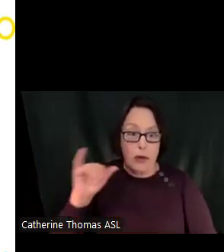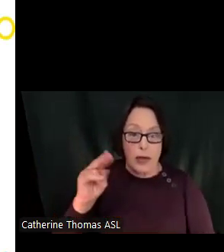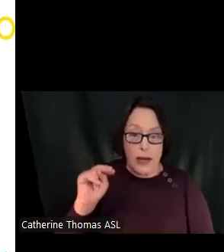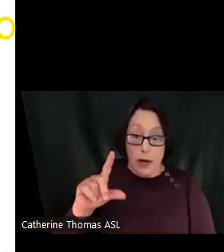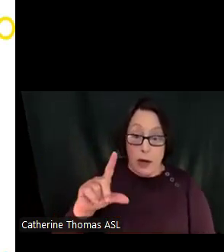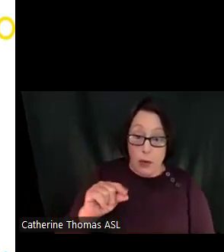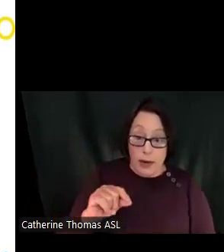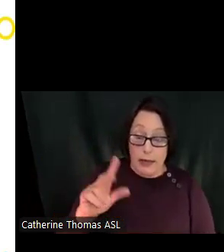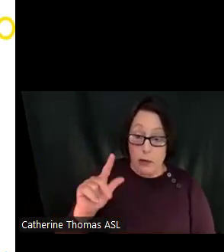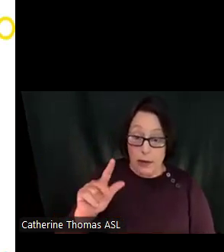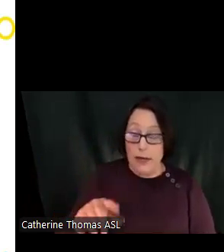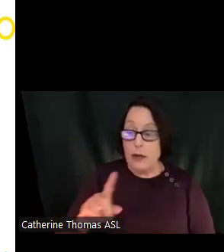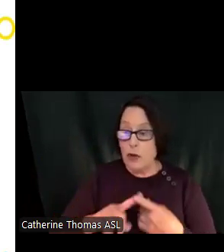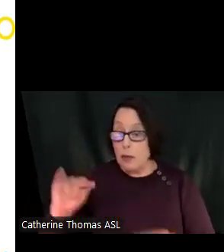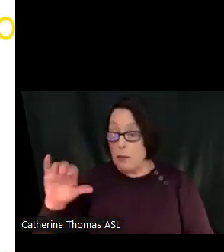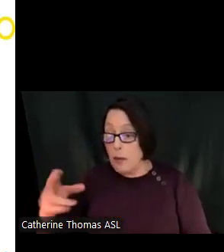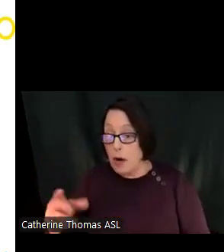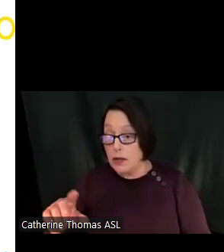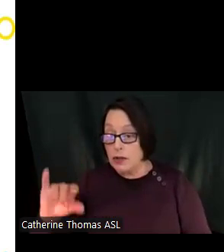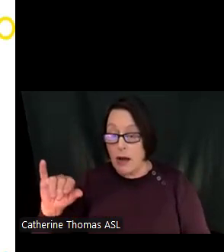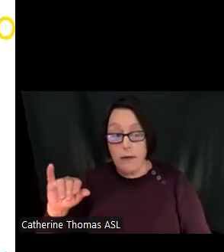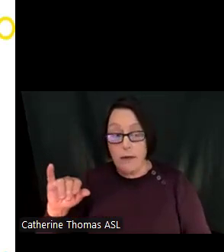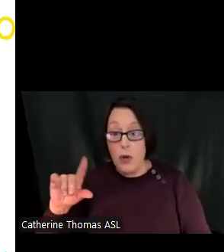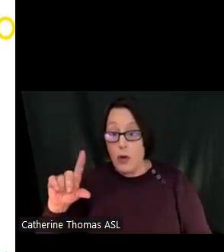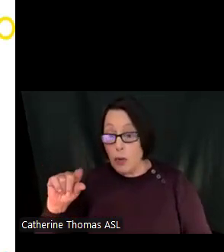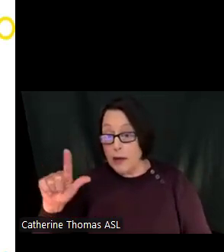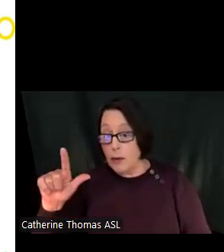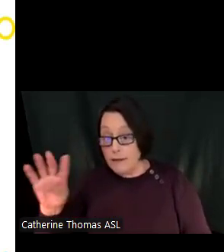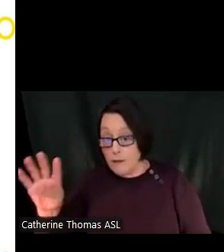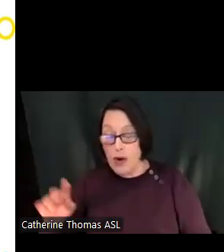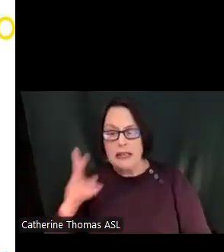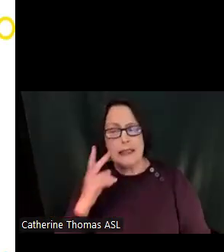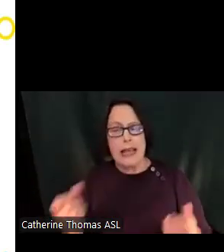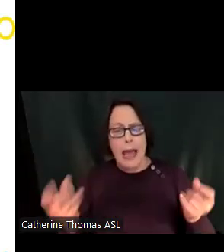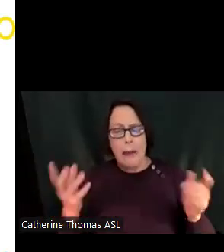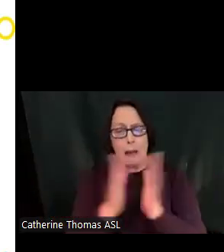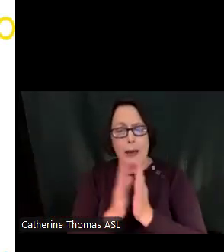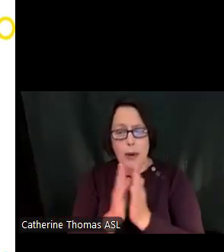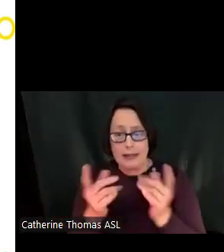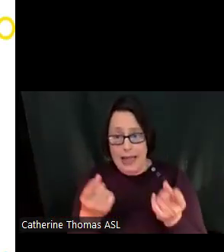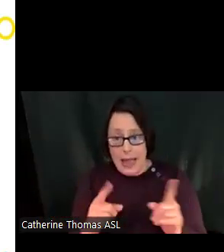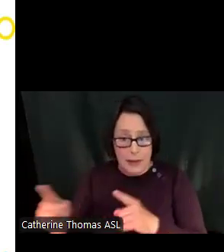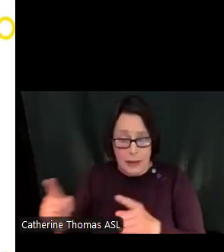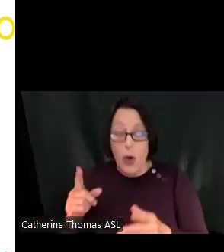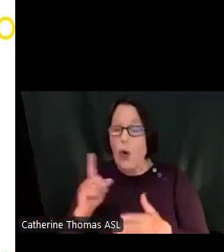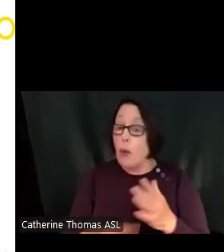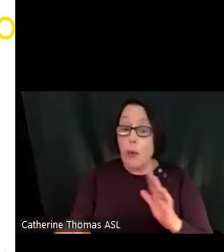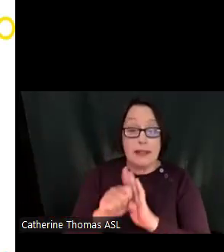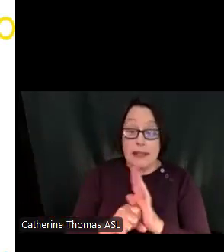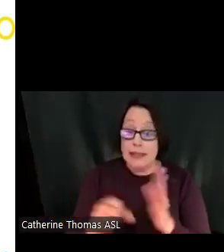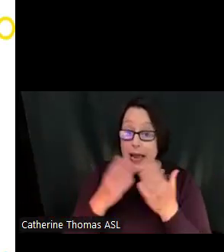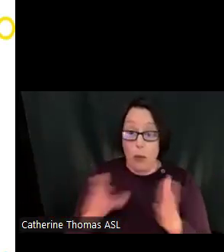to March of 2024. We'll look at how many requests occurred during that time, what the statewide fill rate was during